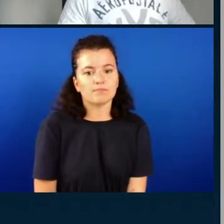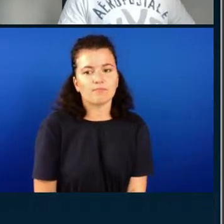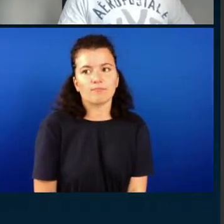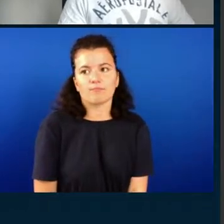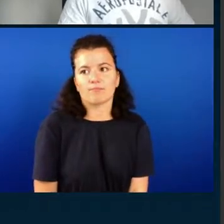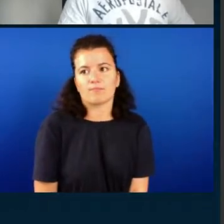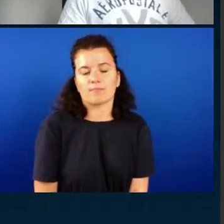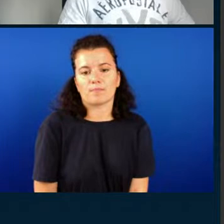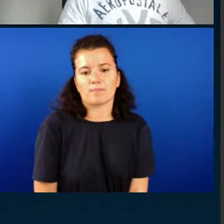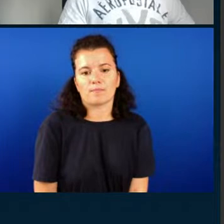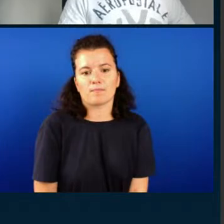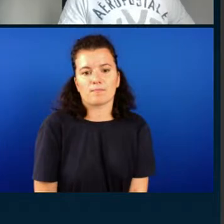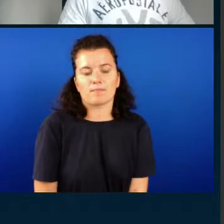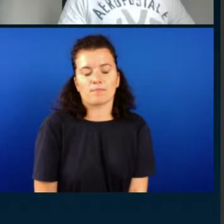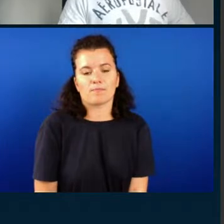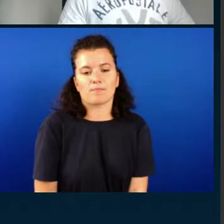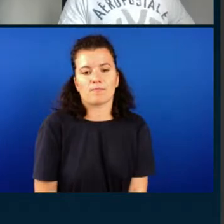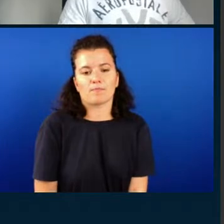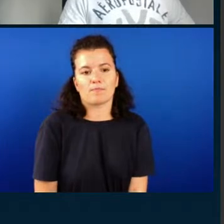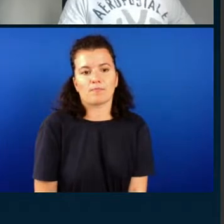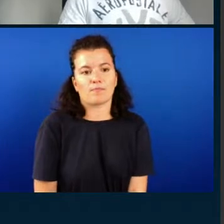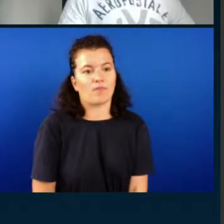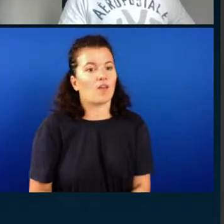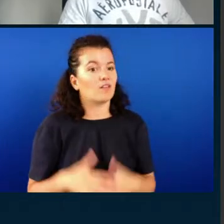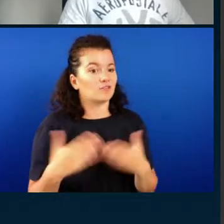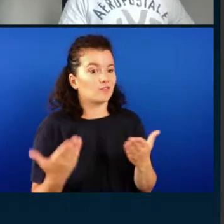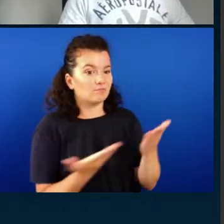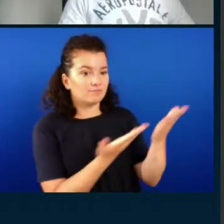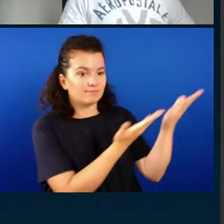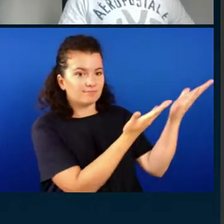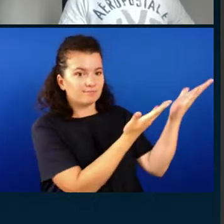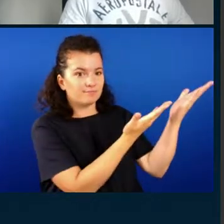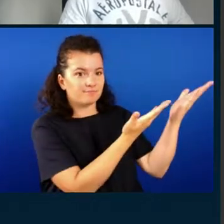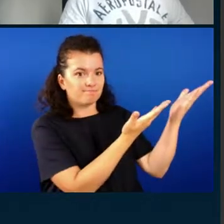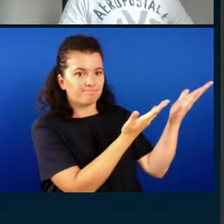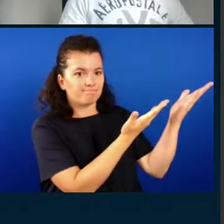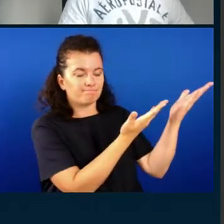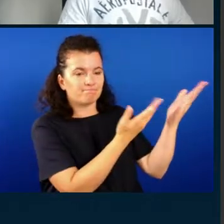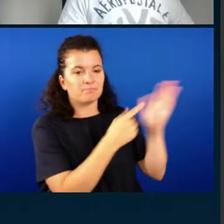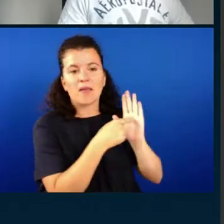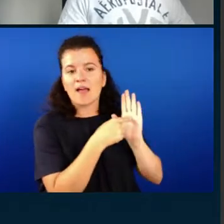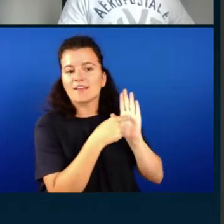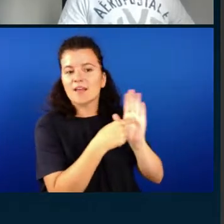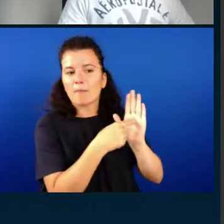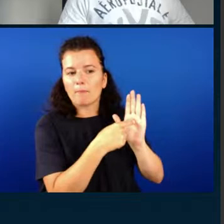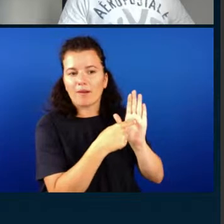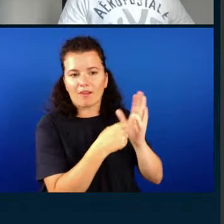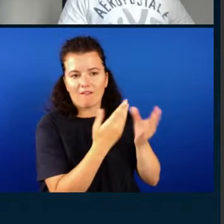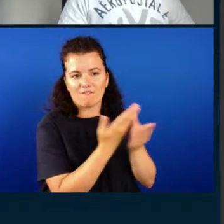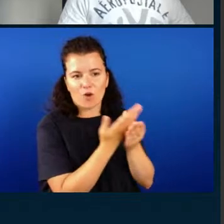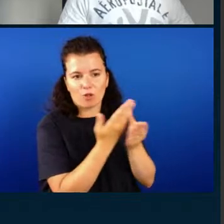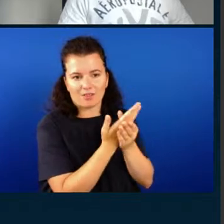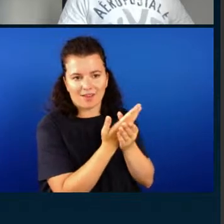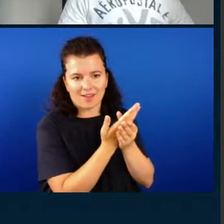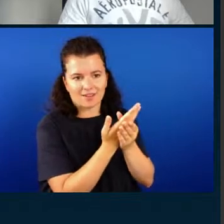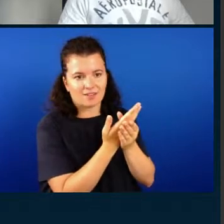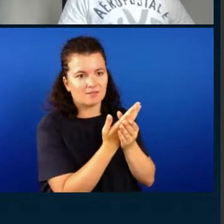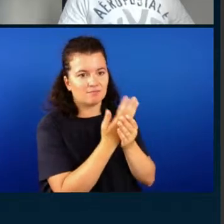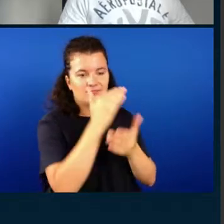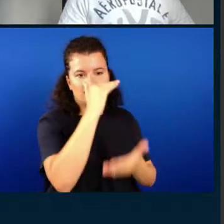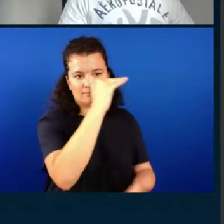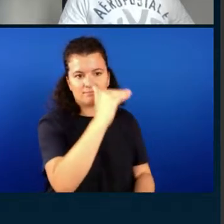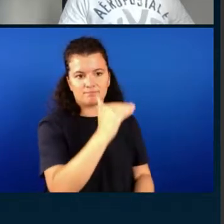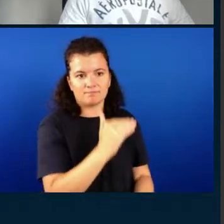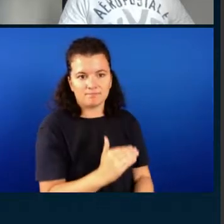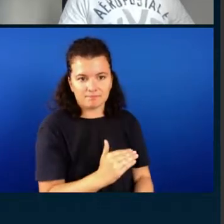Yeah, I think that's it. So what I have done is I created a sample folder for sake of time. It's empty folder